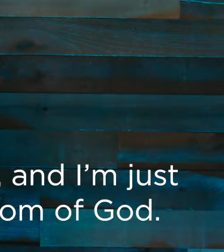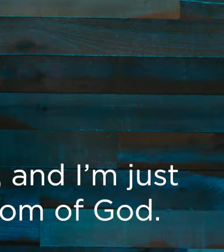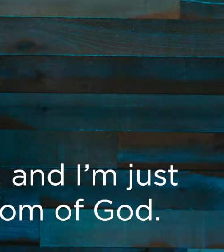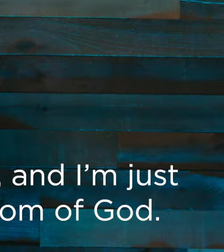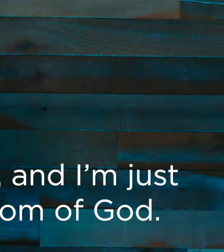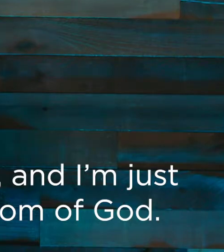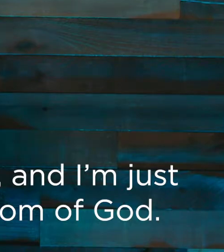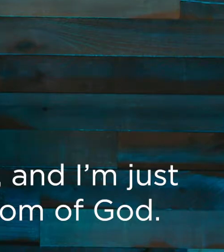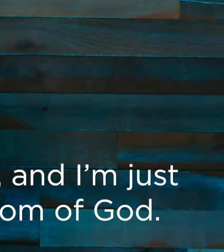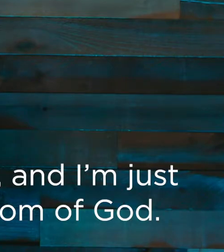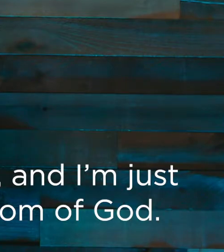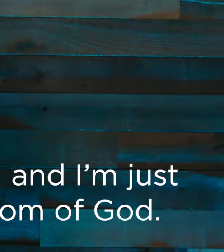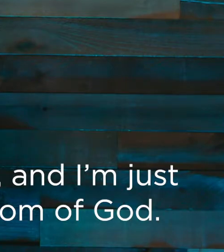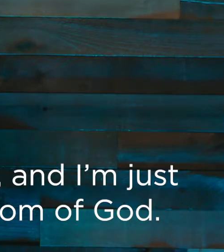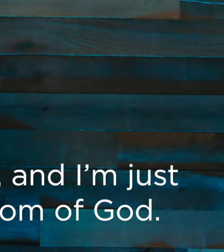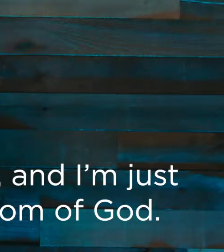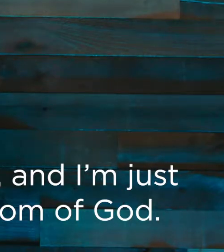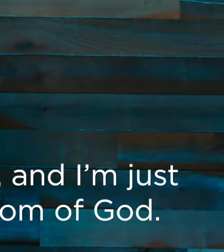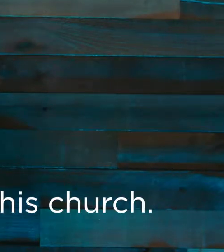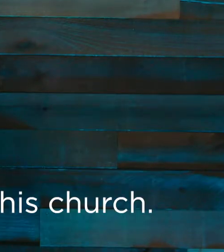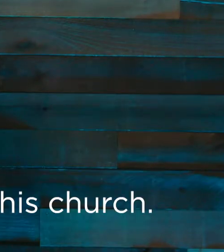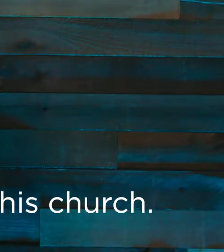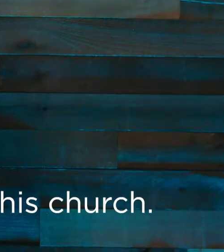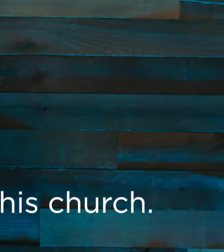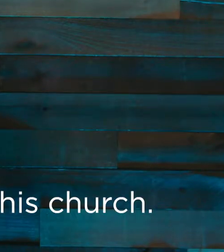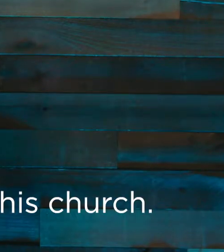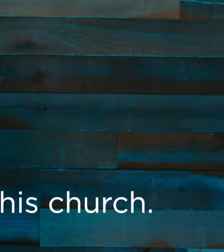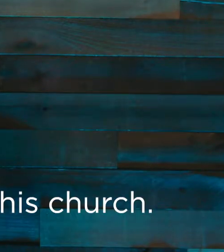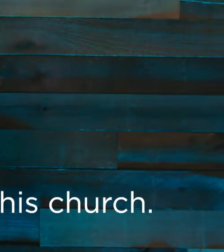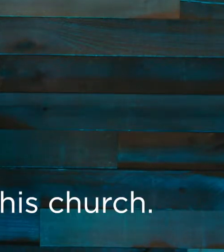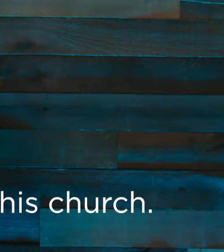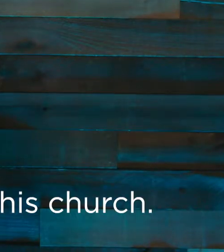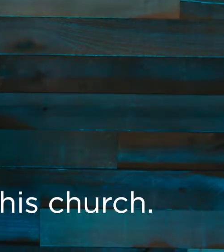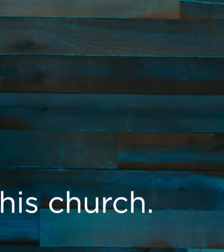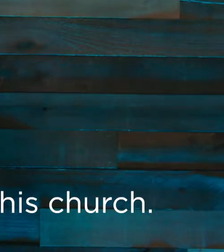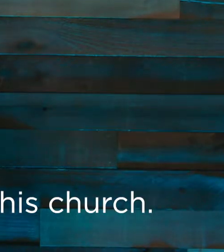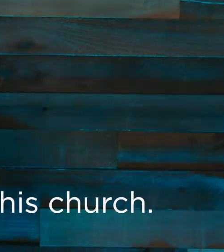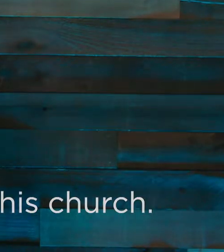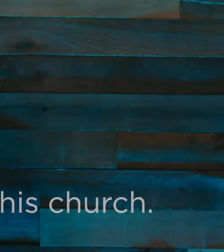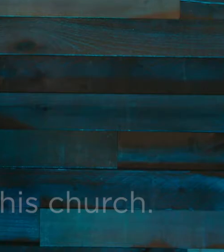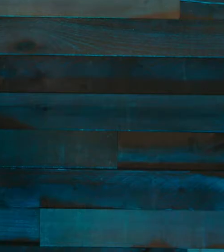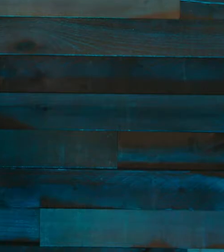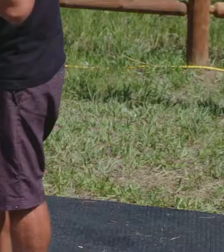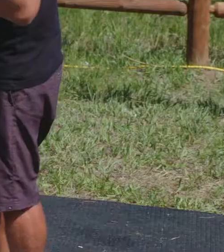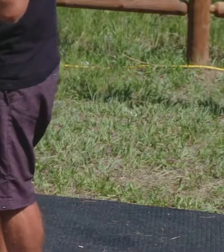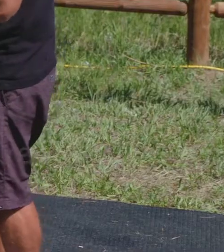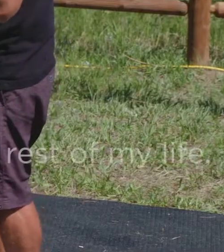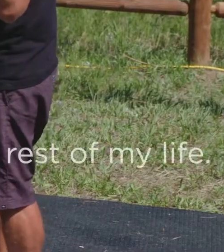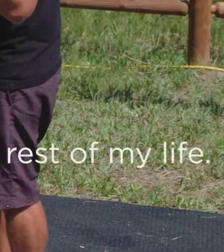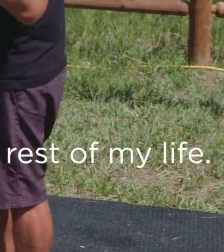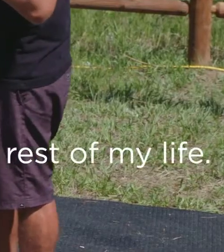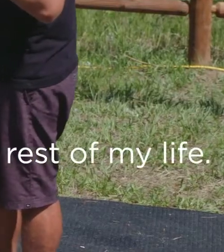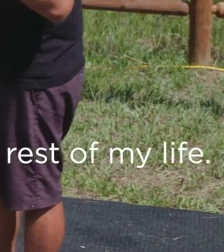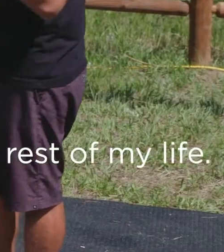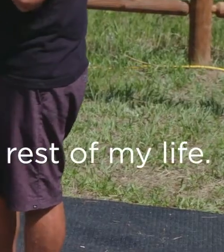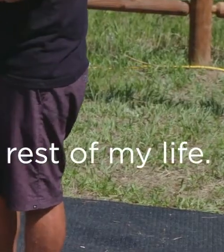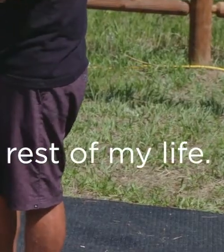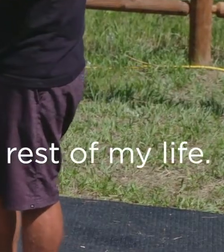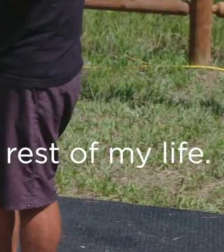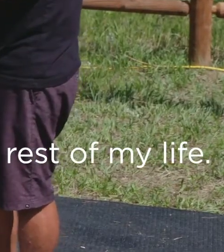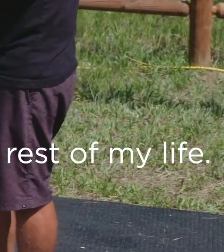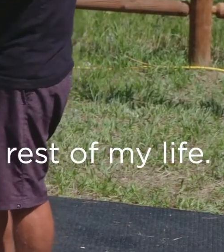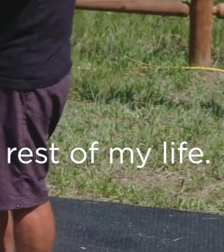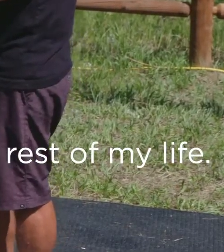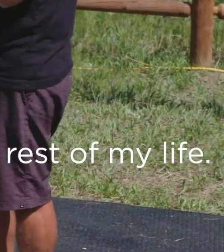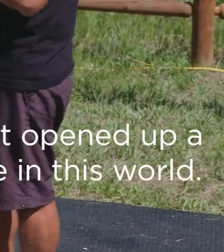I'm just trying my best to seek first the kingdom of God, and I'm really excited to share that with this church. I want to serve God and love him